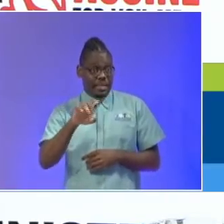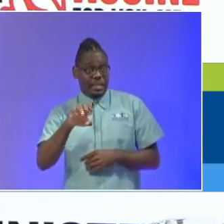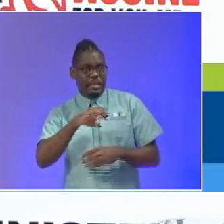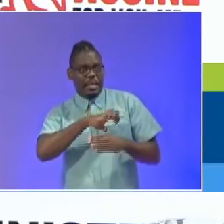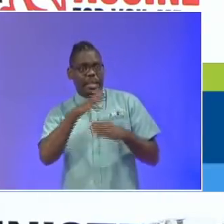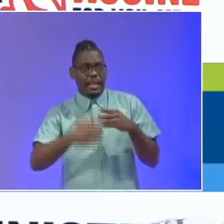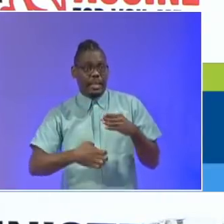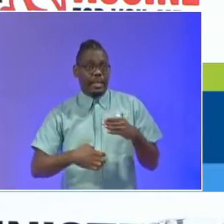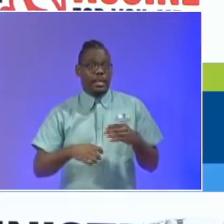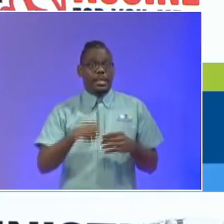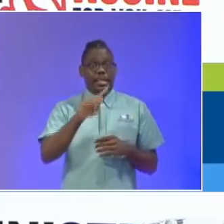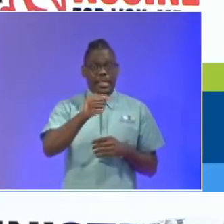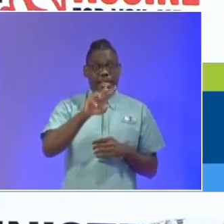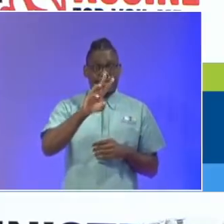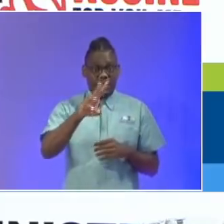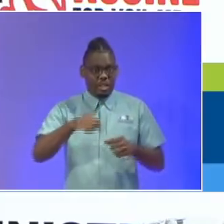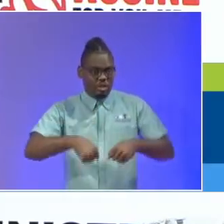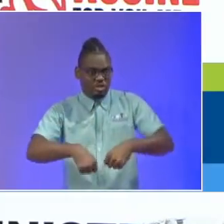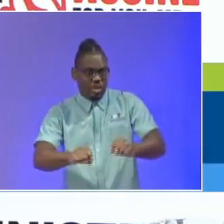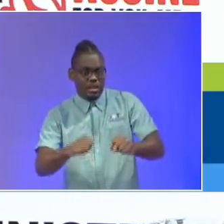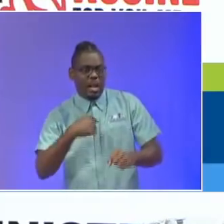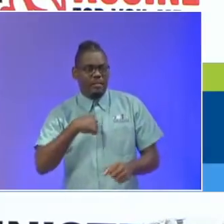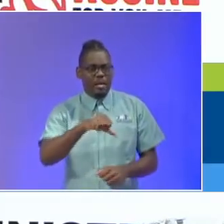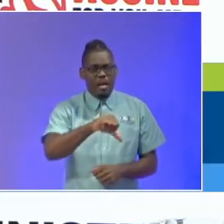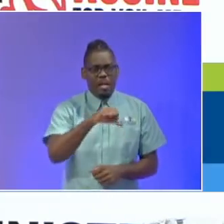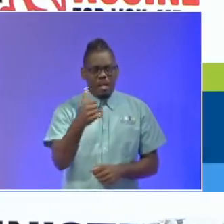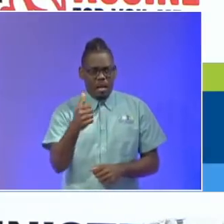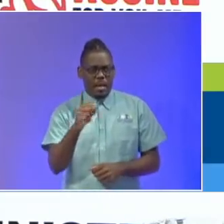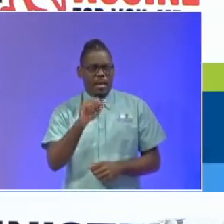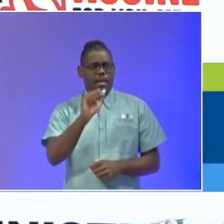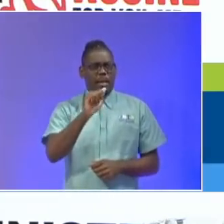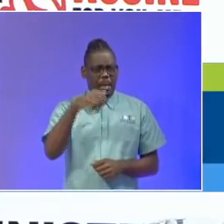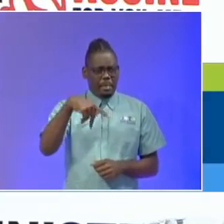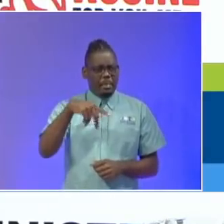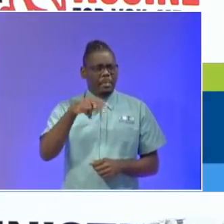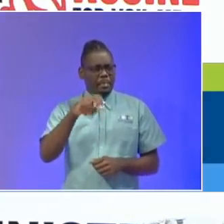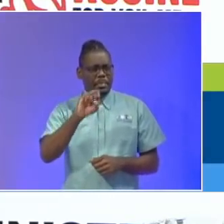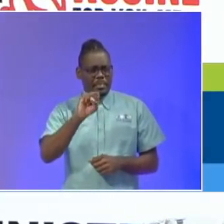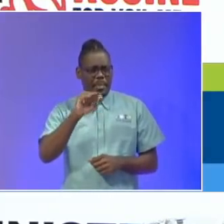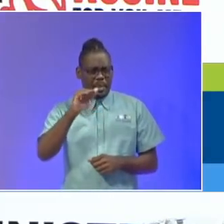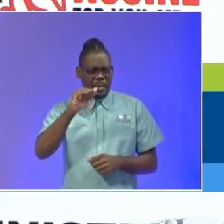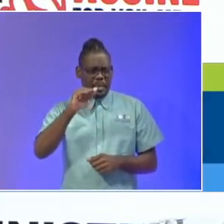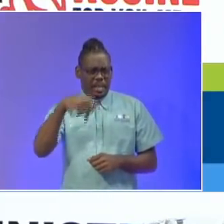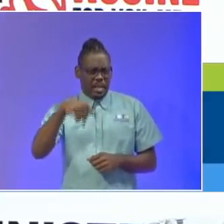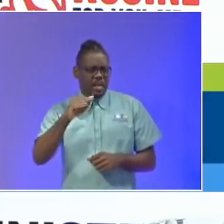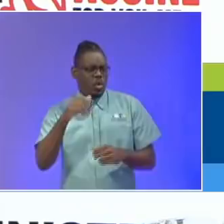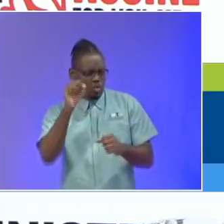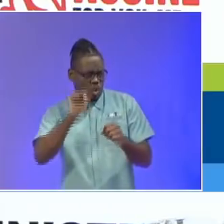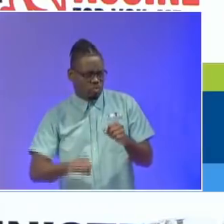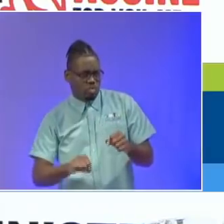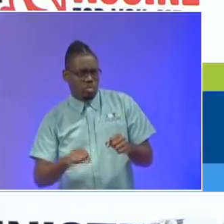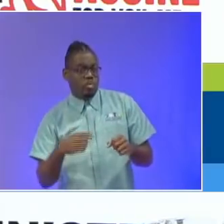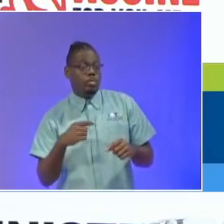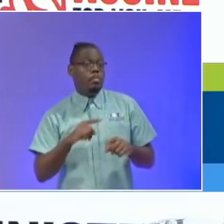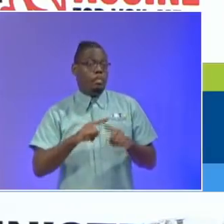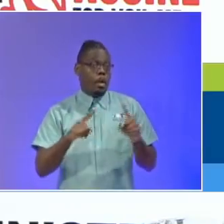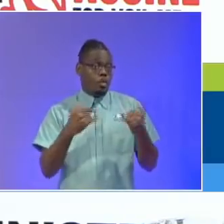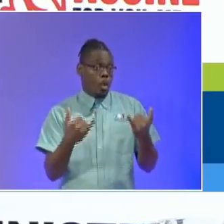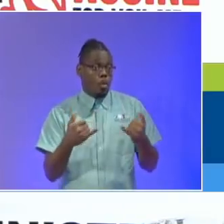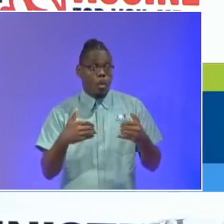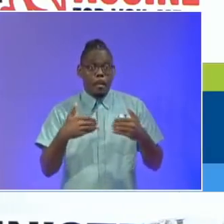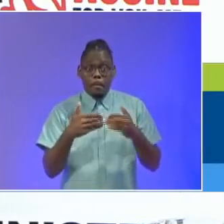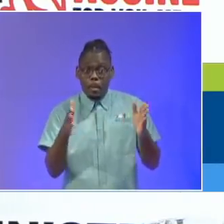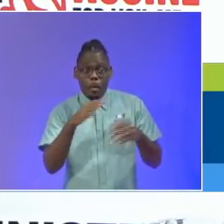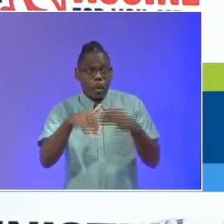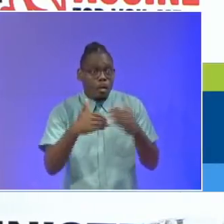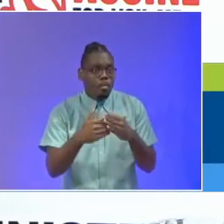at Sapa, which is open to the public but had 2 separate lines dedicated only to public servants. The numbers that we